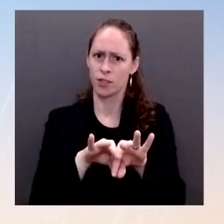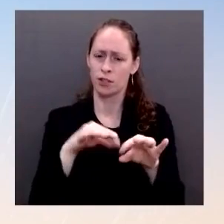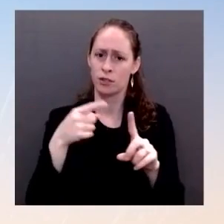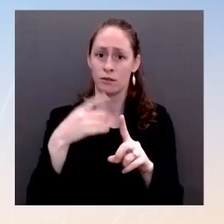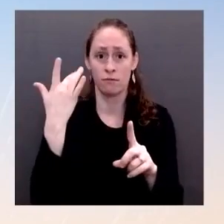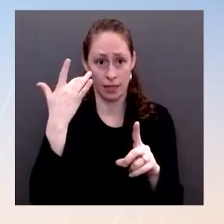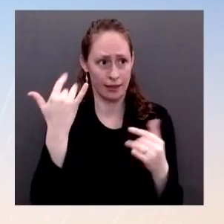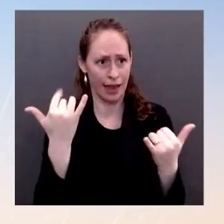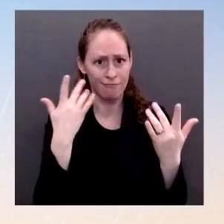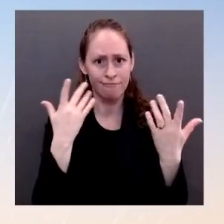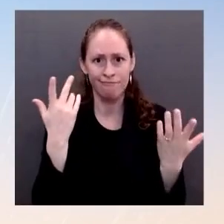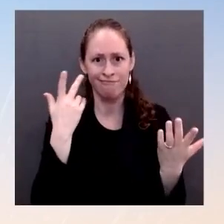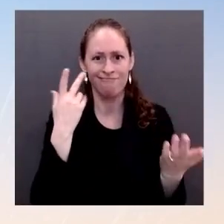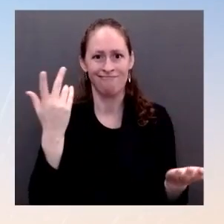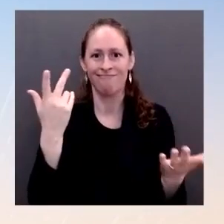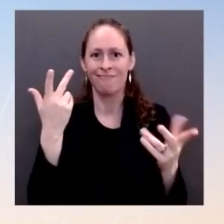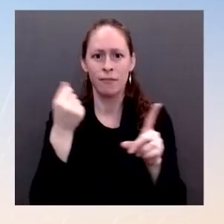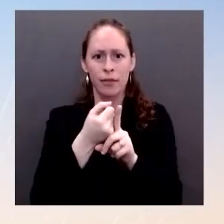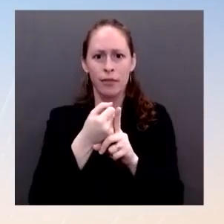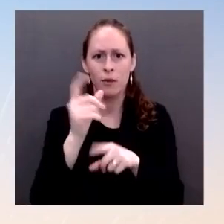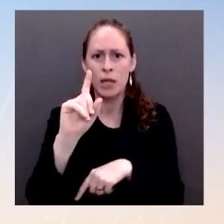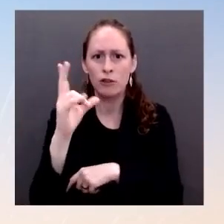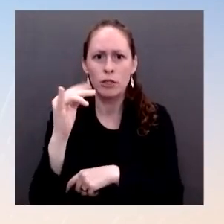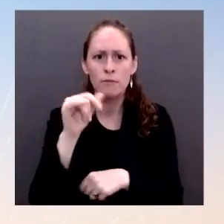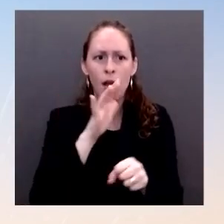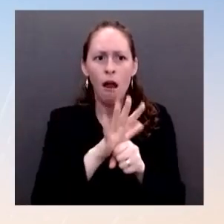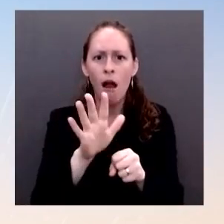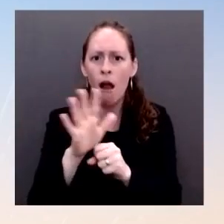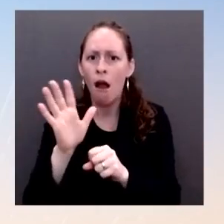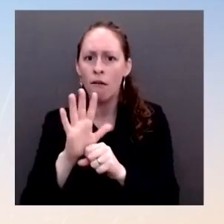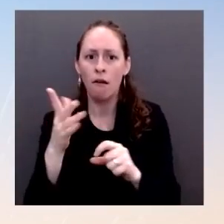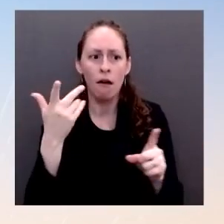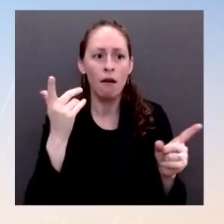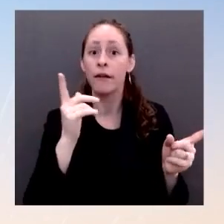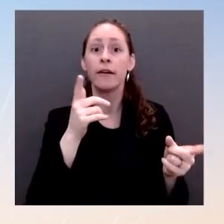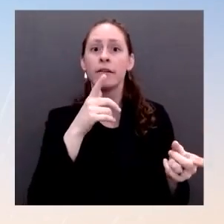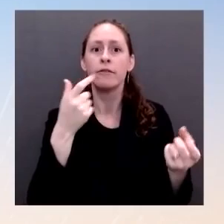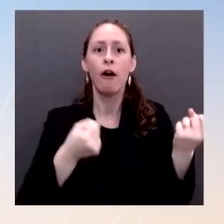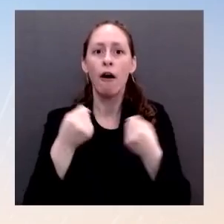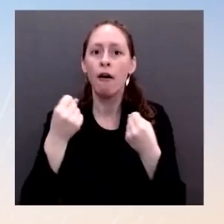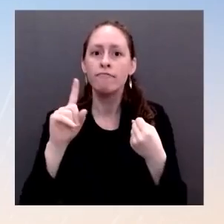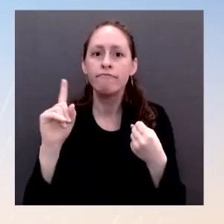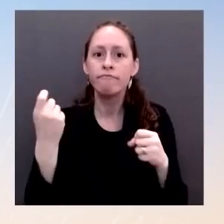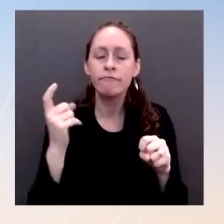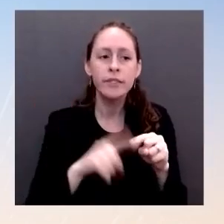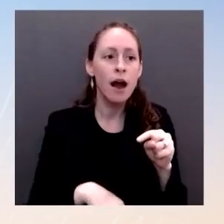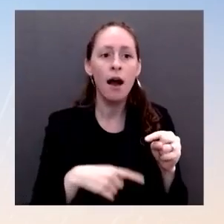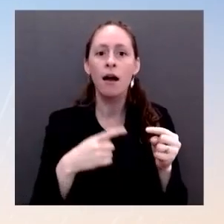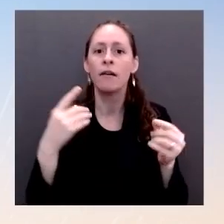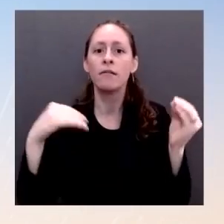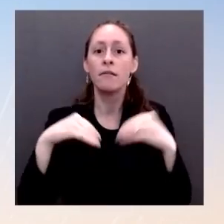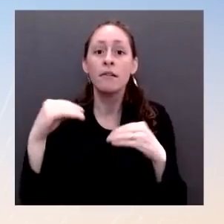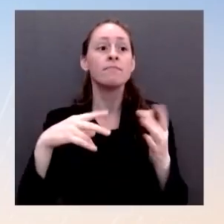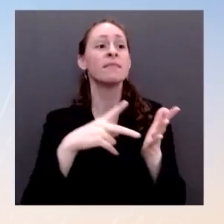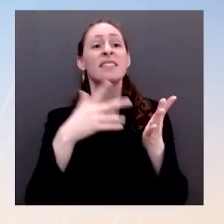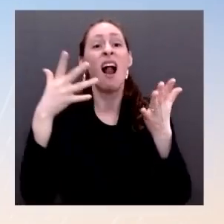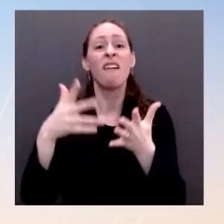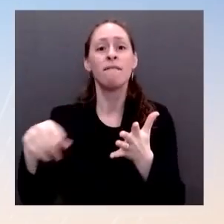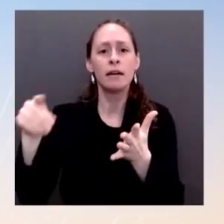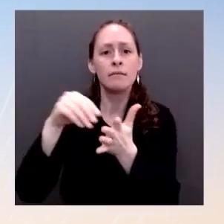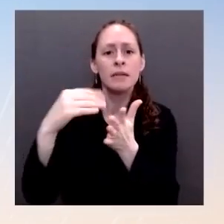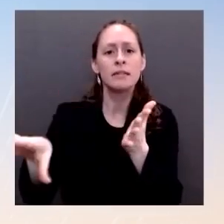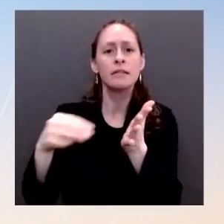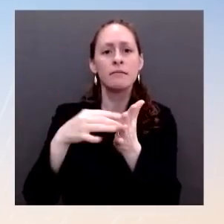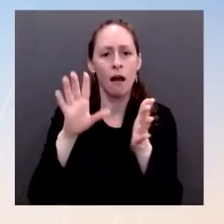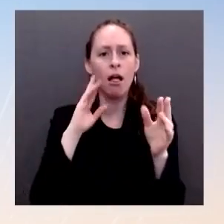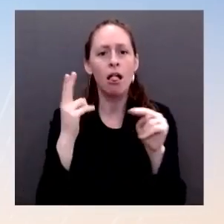about 1/3 of the inflationary pressure, with auto prices contributing as a big part of that. Today's announcement is just the latest